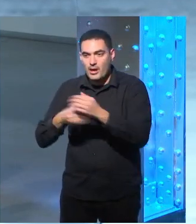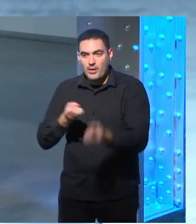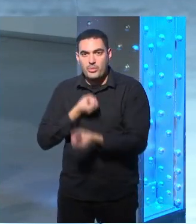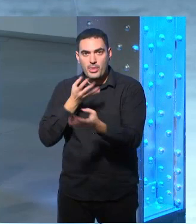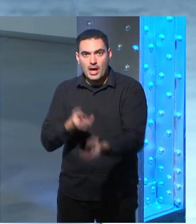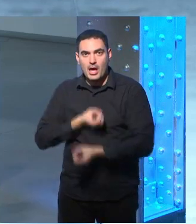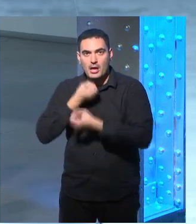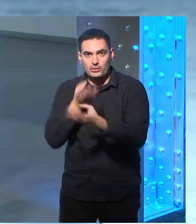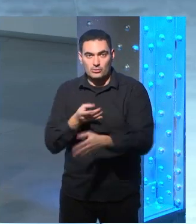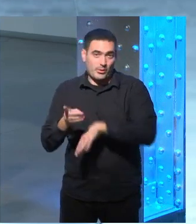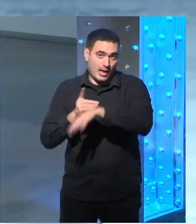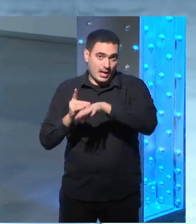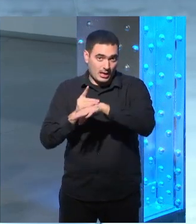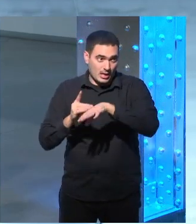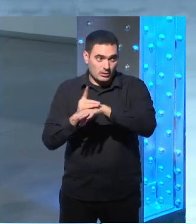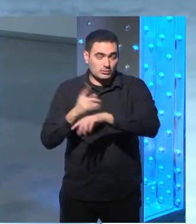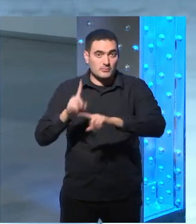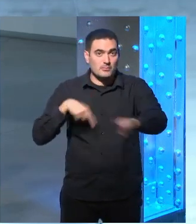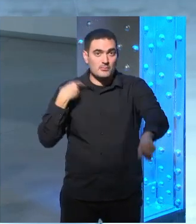SEO and SEO software,